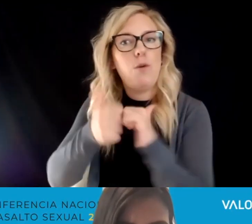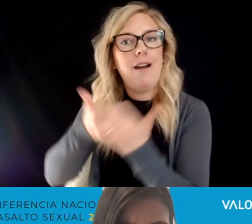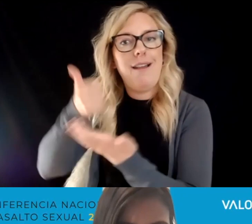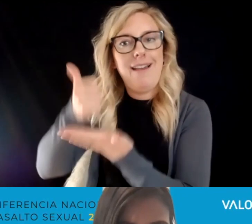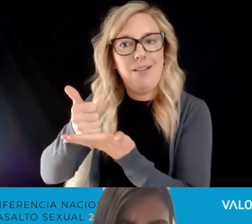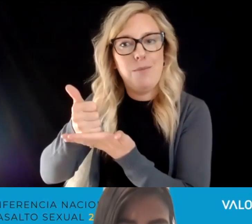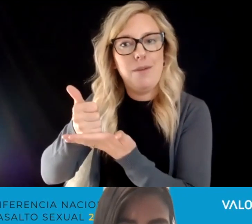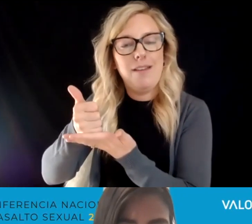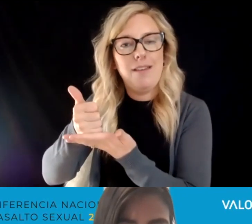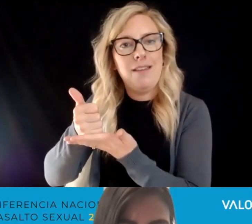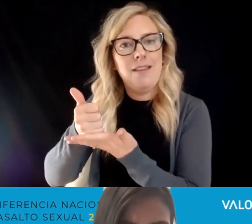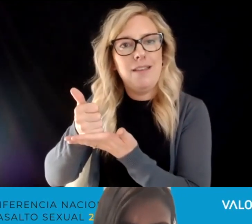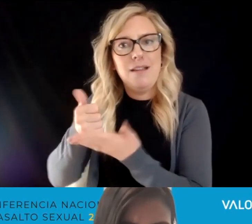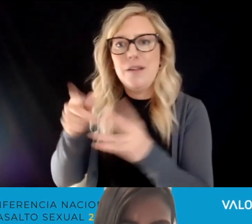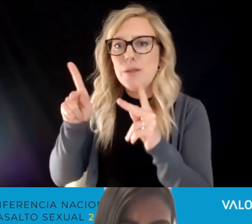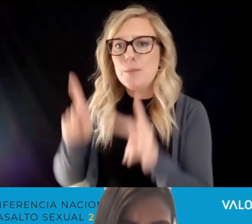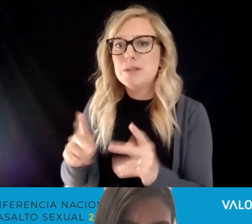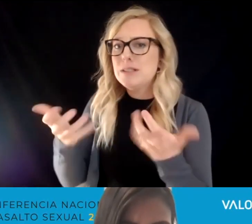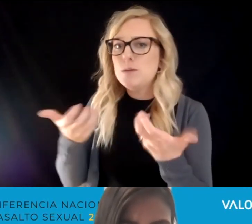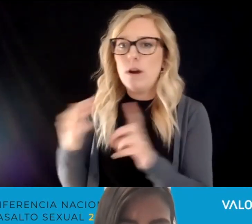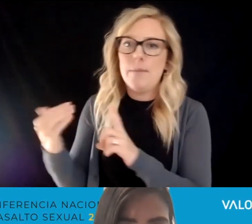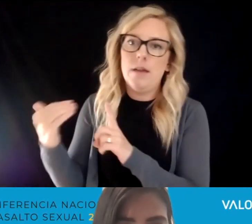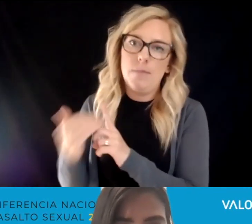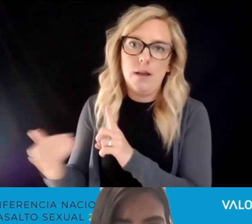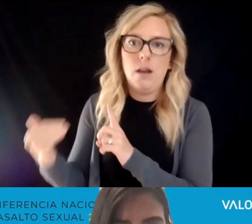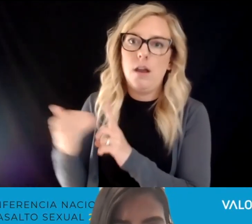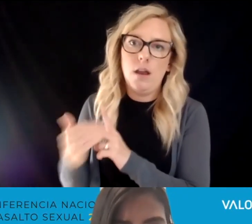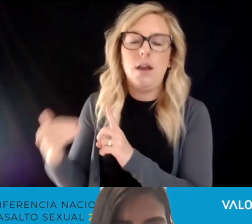of everything that went wrong, all the harm that's been done.